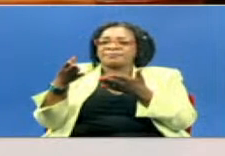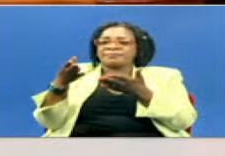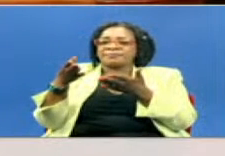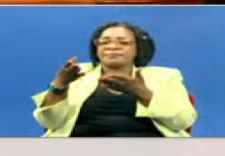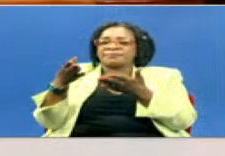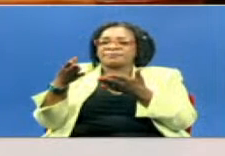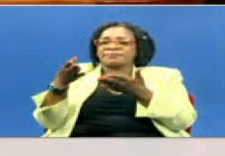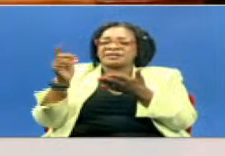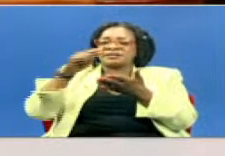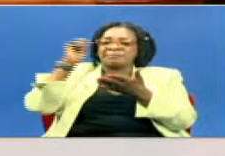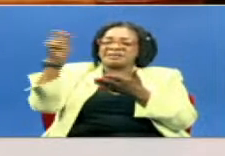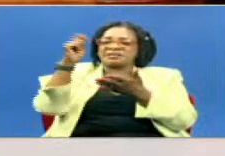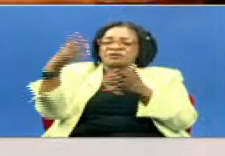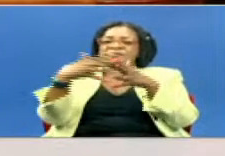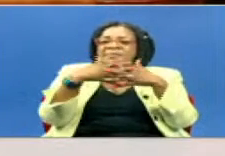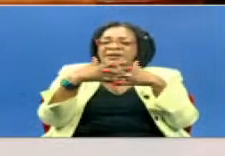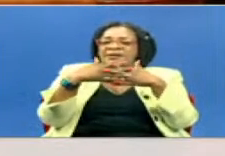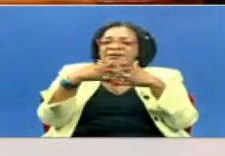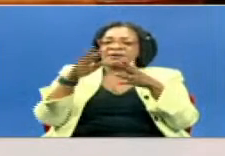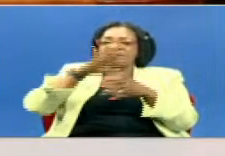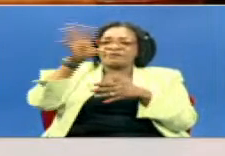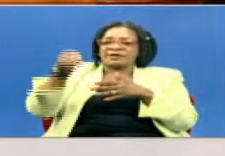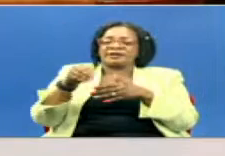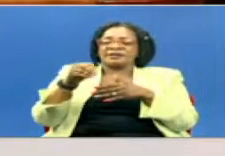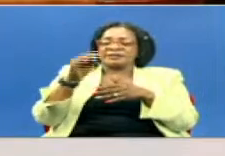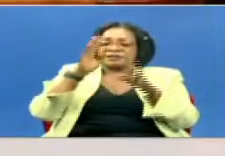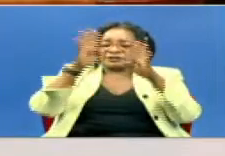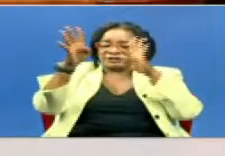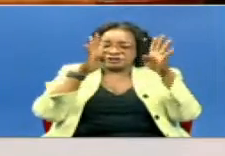President of America's Africa Initiative.